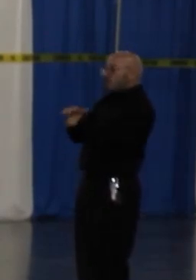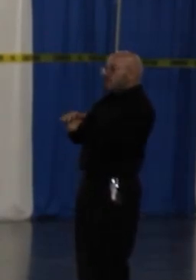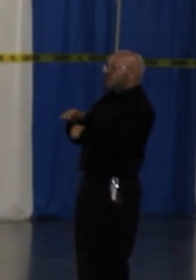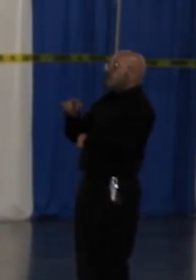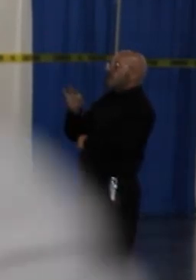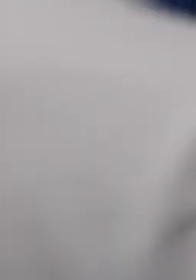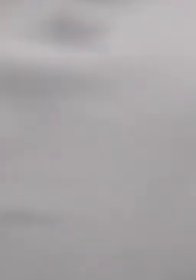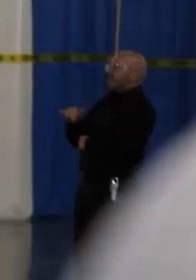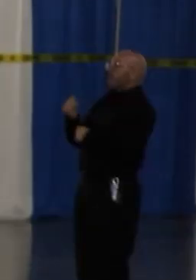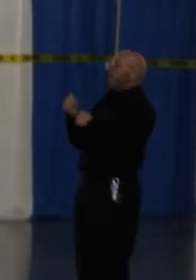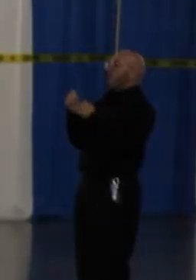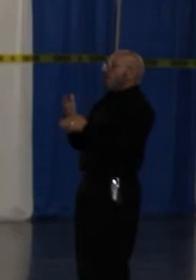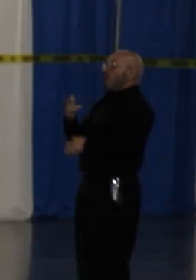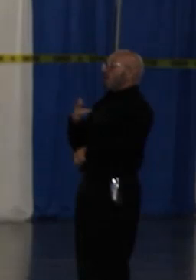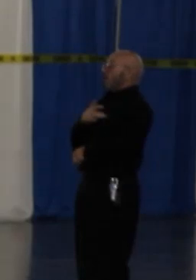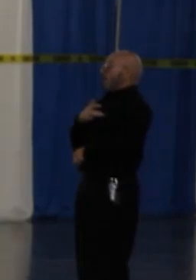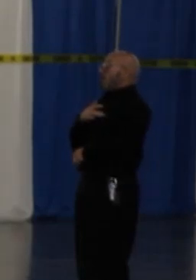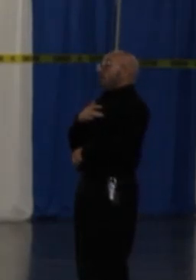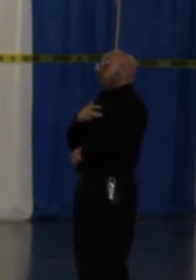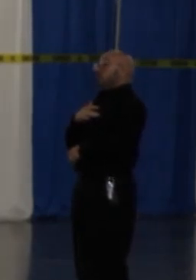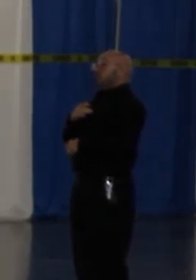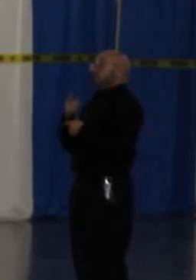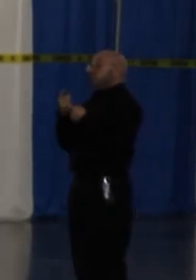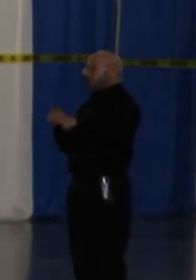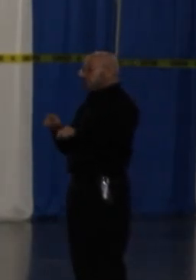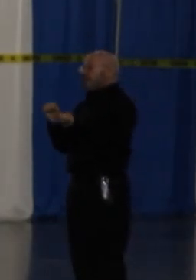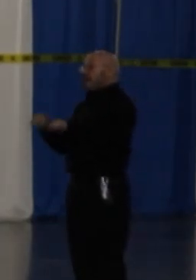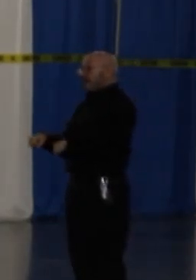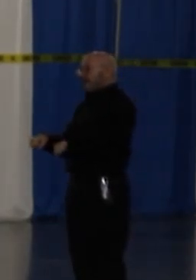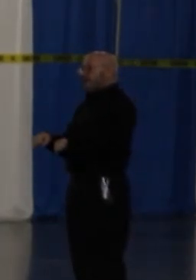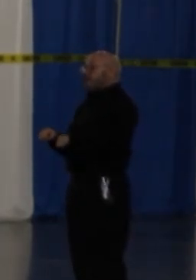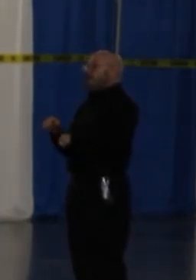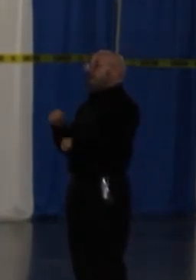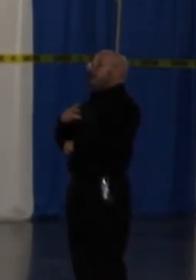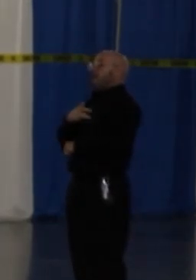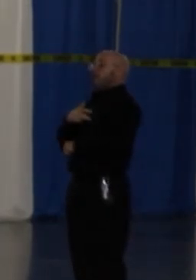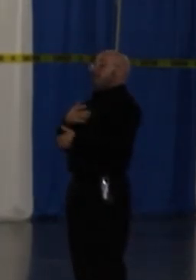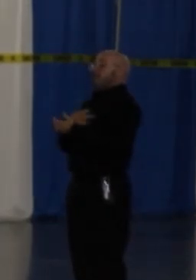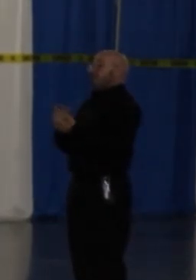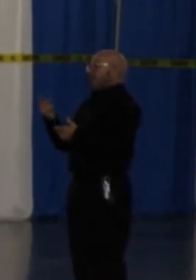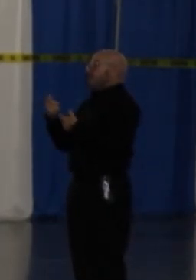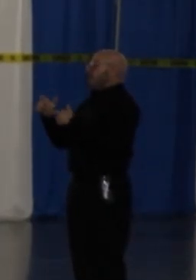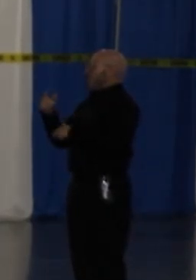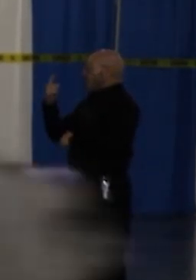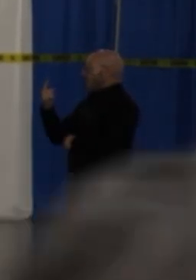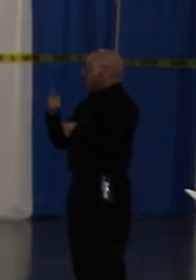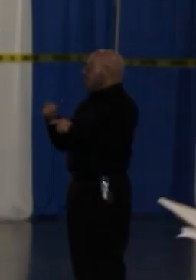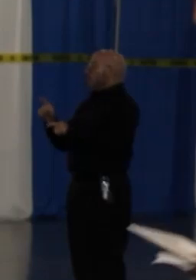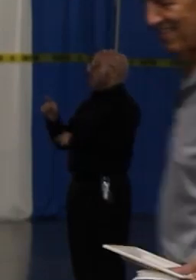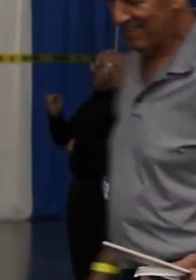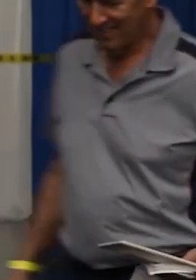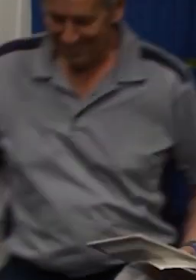cyclone can cause a cardiovascular event, an incident. And so we have cardiac failure as a big one as an